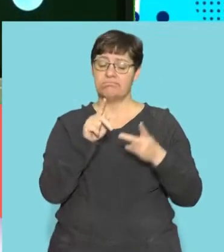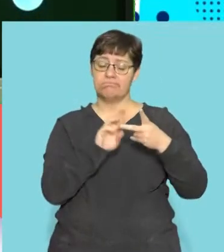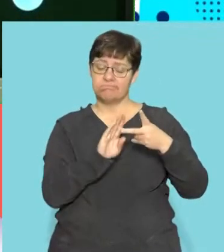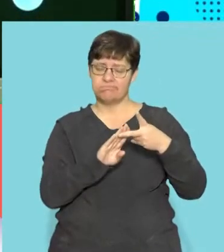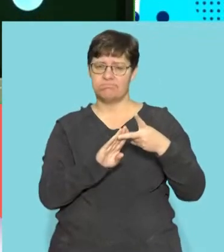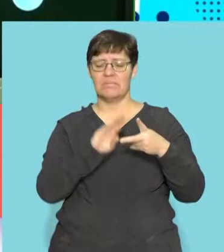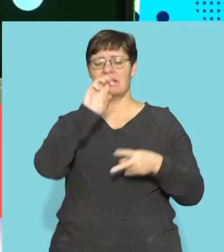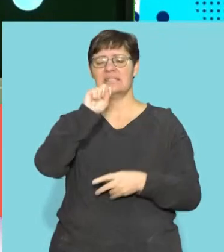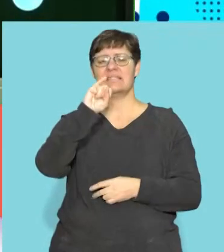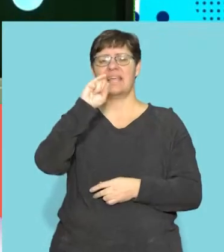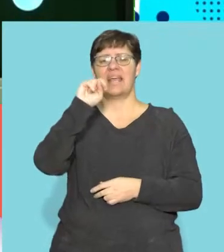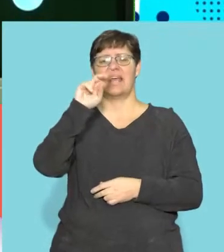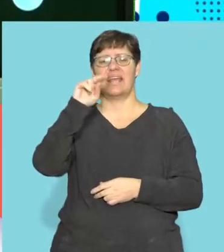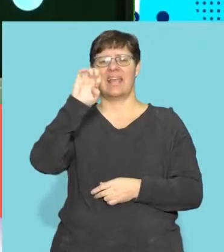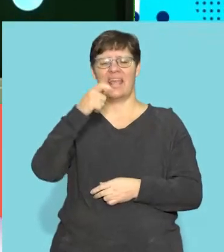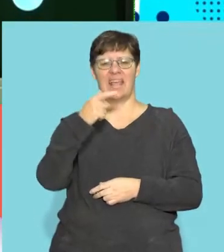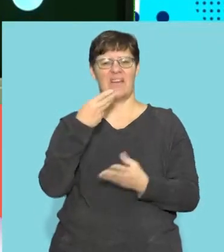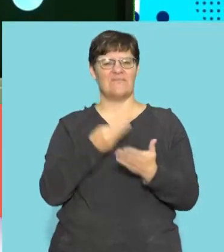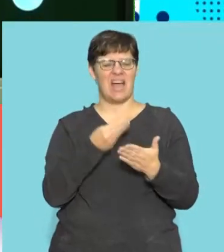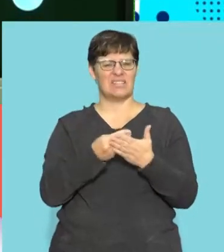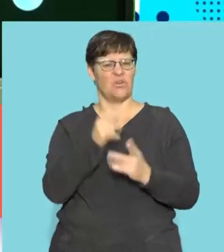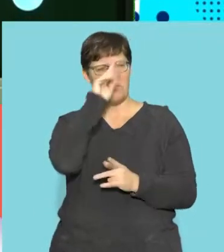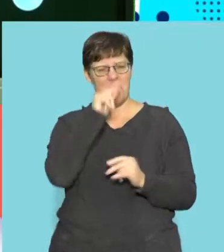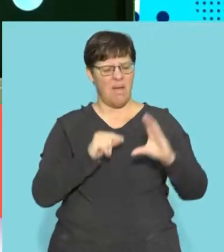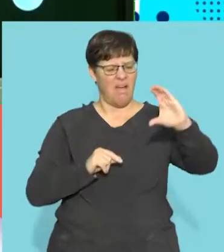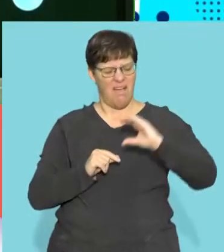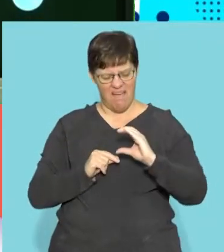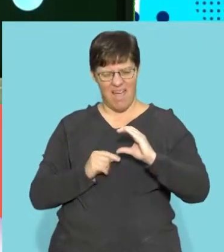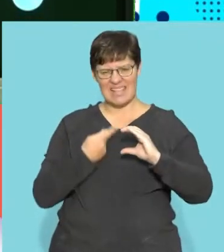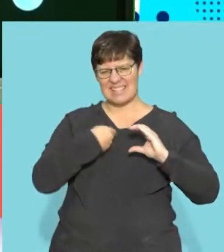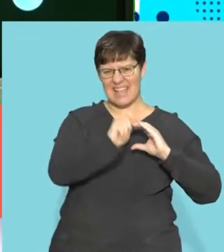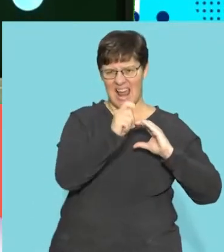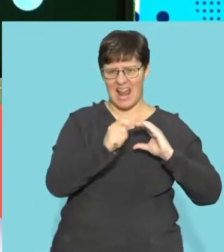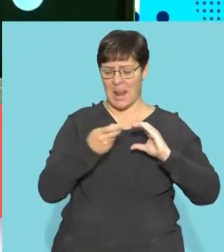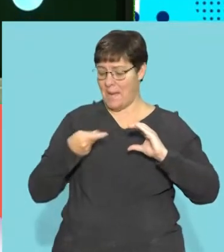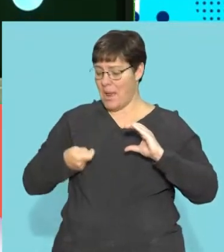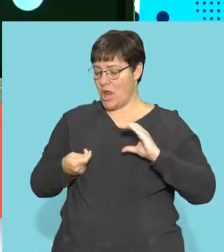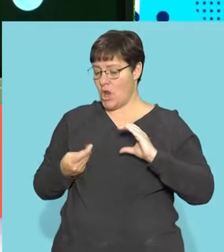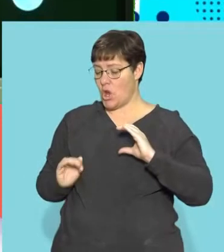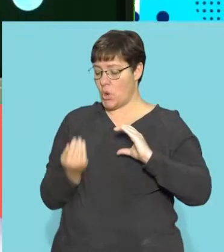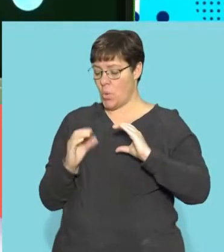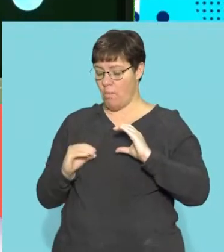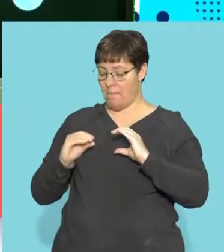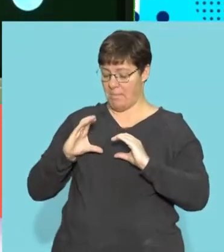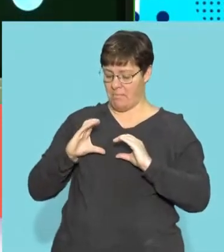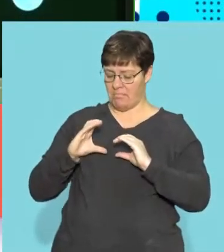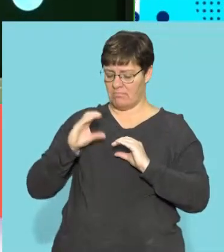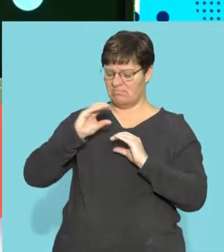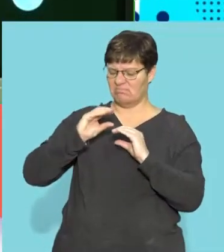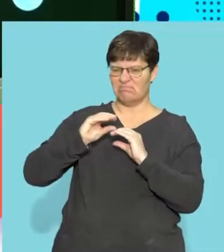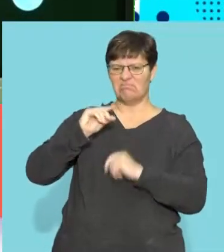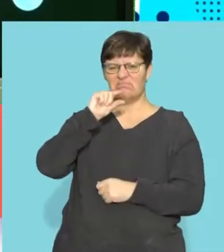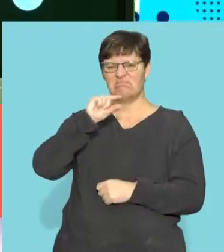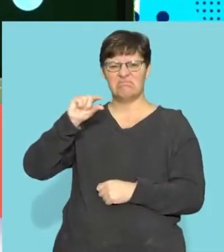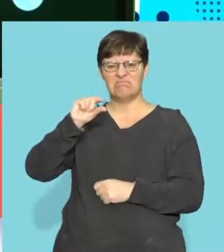and to see exactly what this is all about. Remember, I made an analogy about buying a photocopy machine, having to